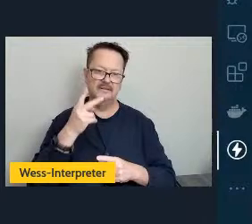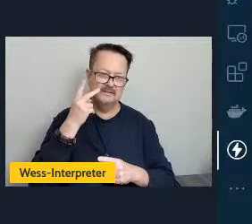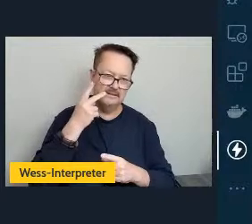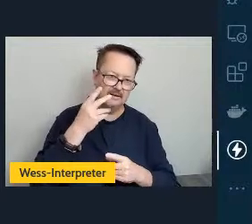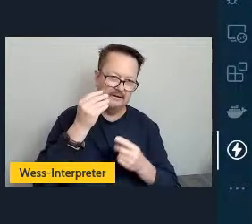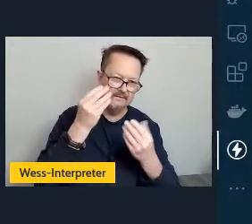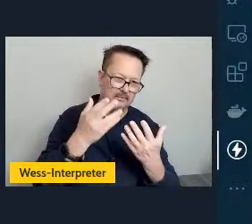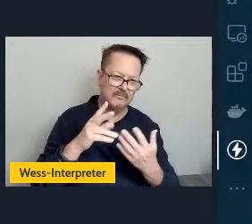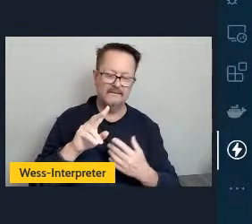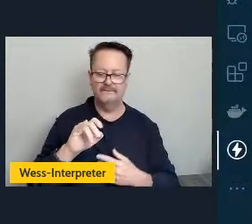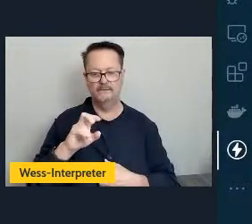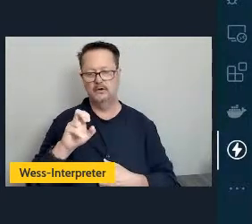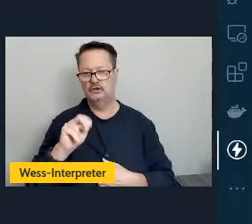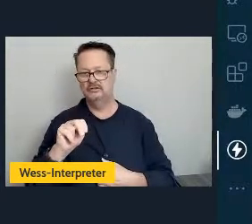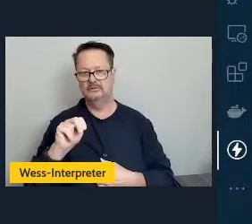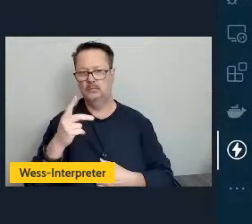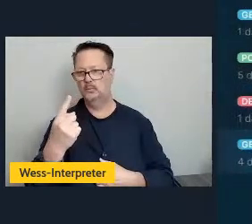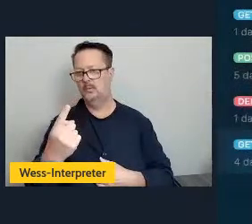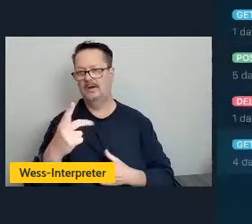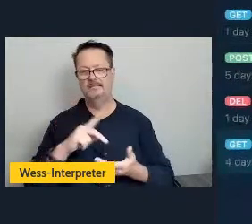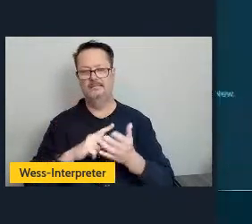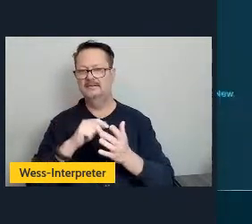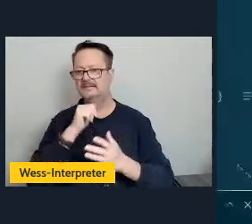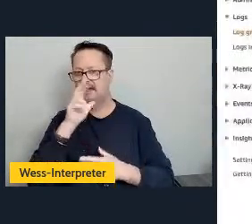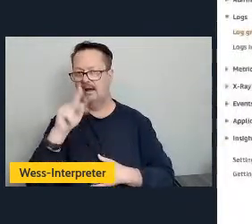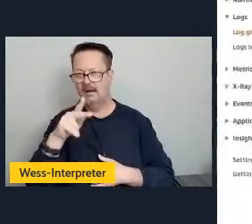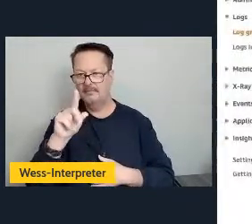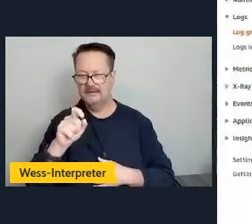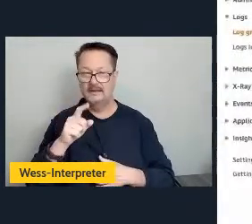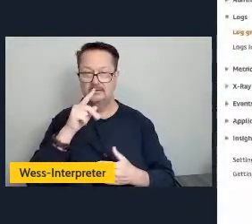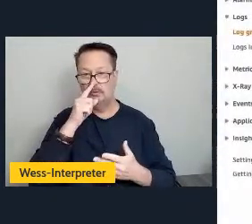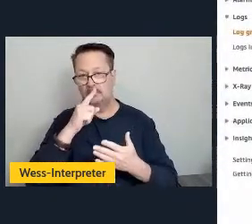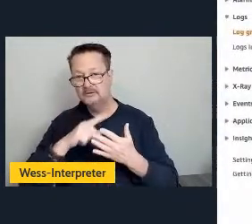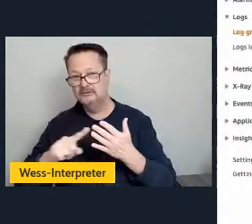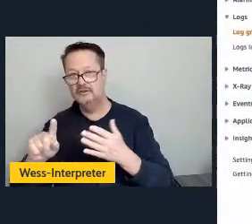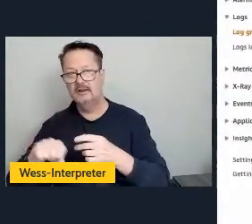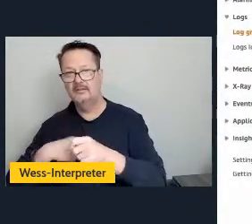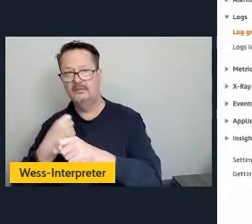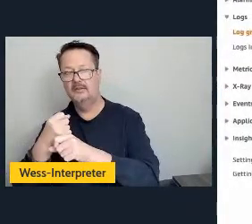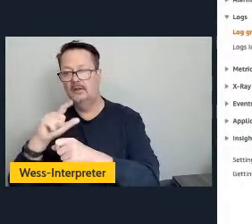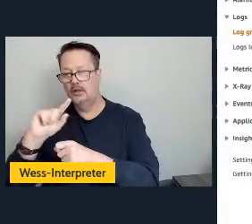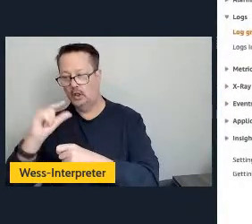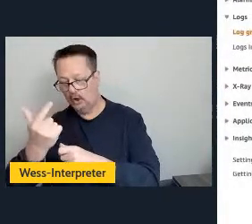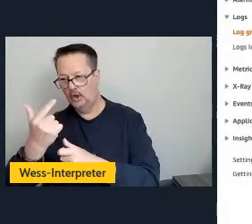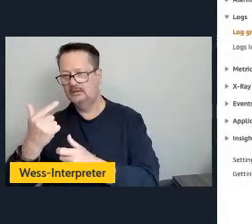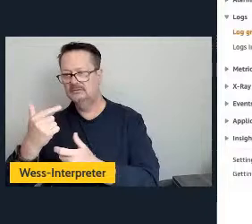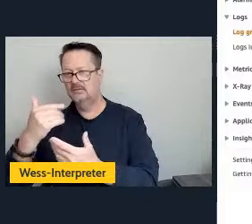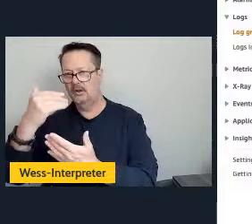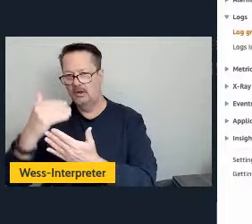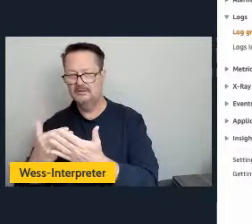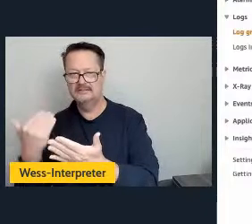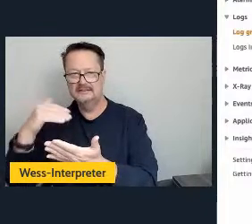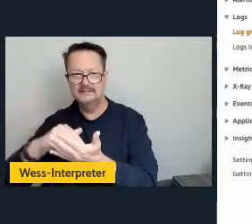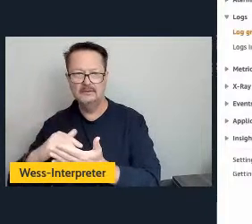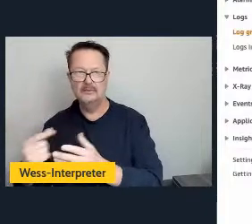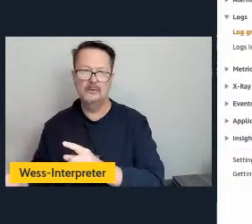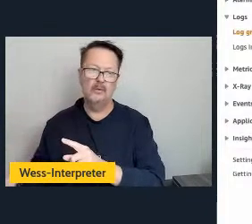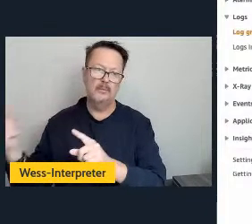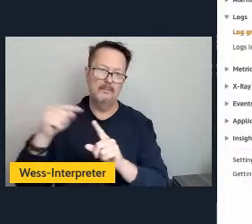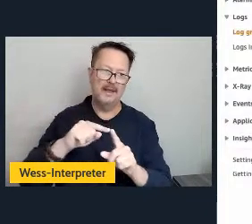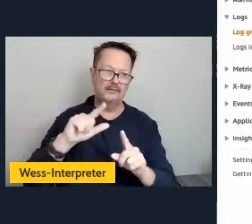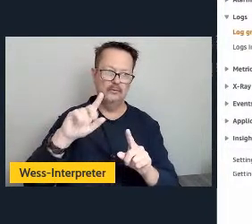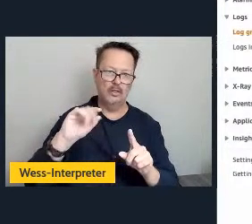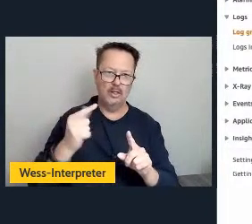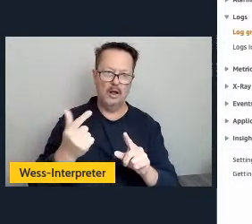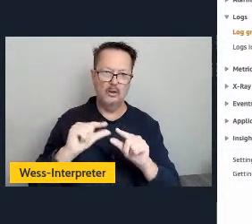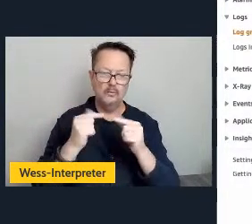not updated. Let's check the logs again. if we go back to the log groups